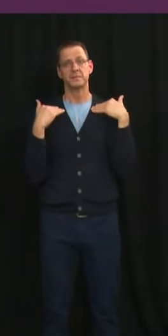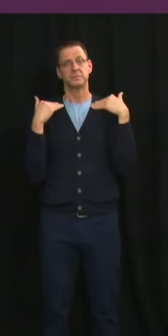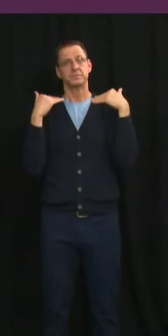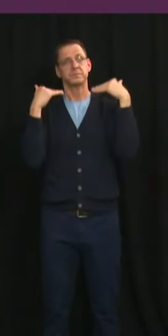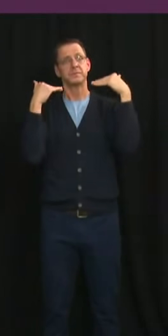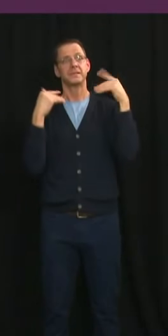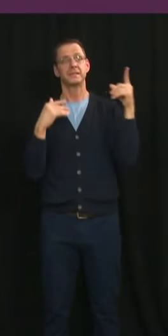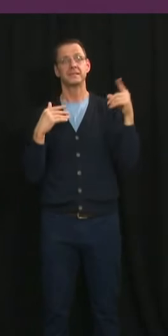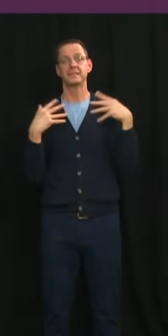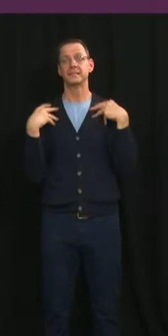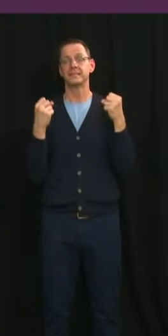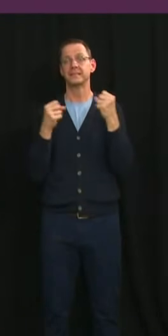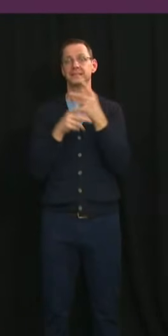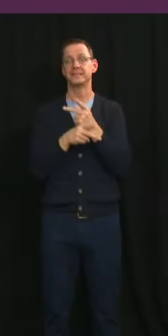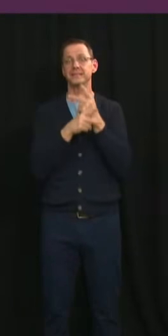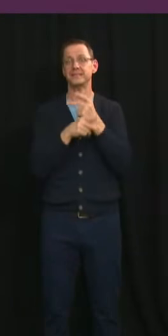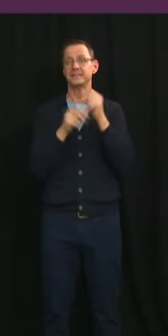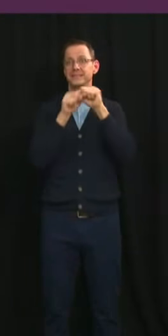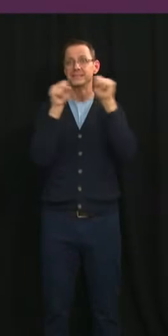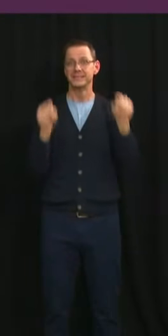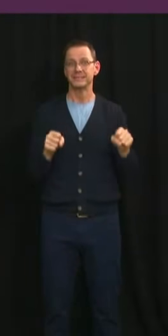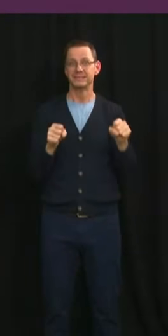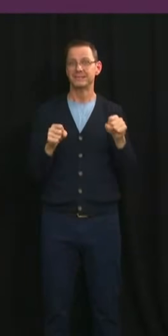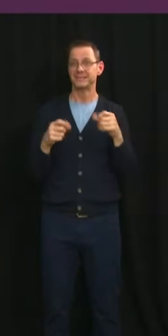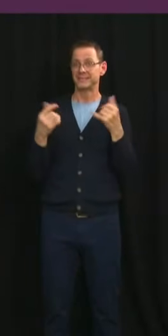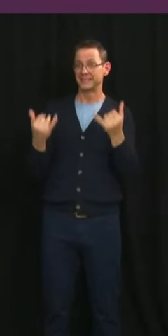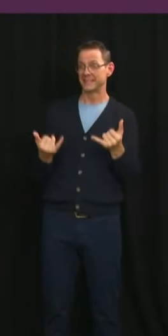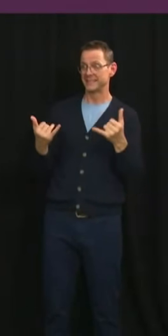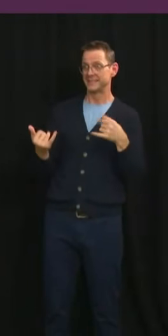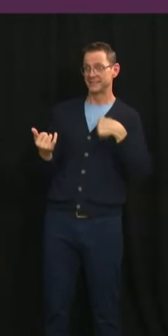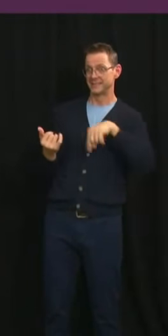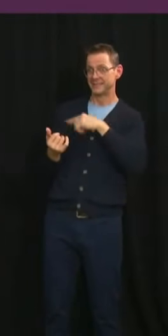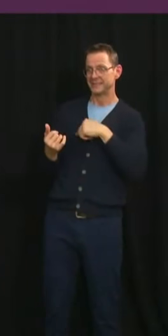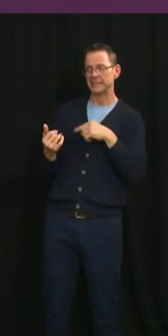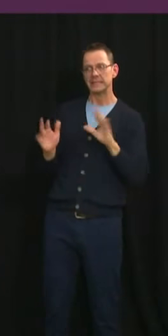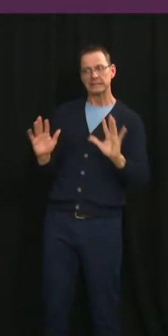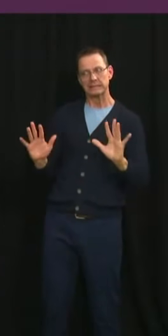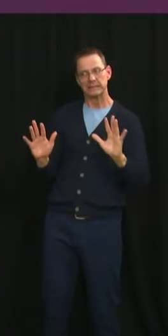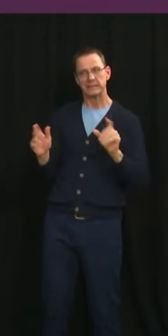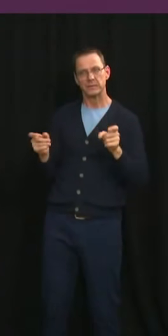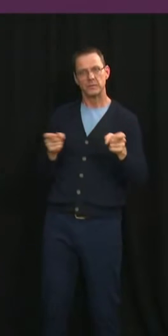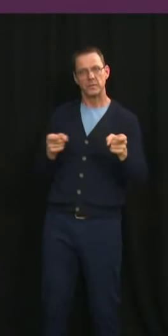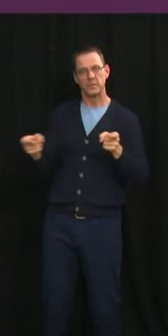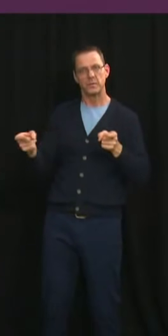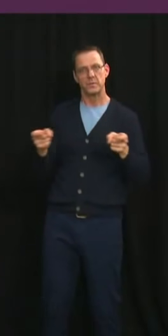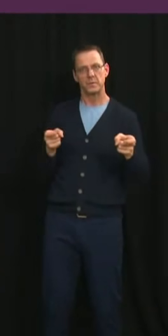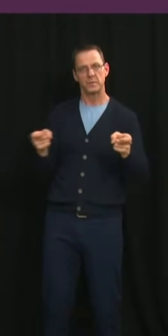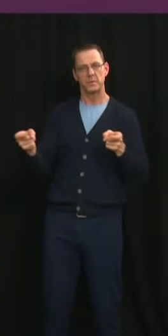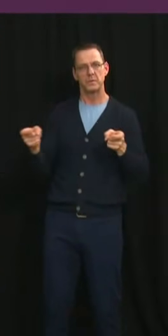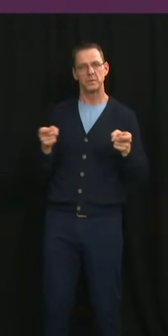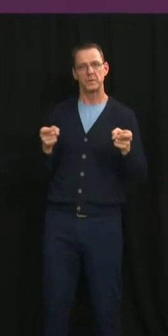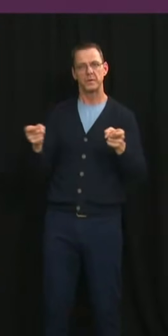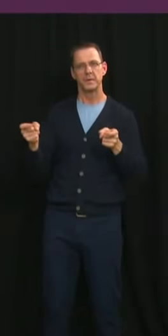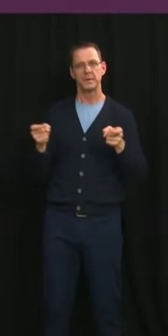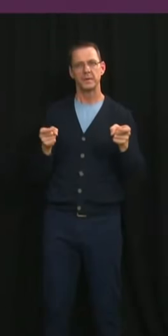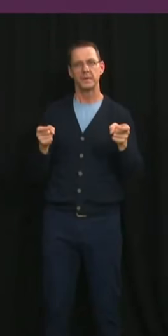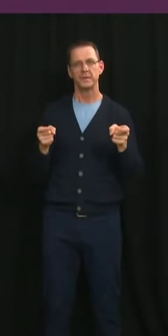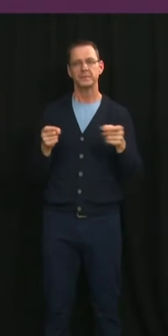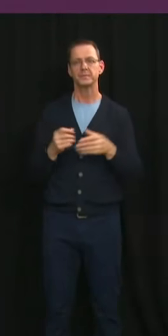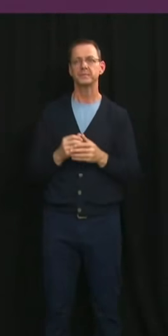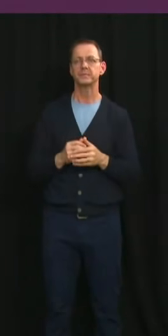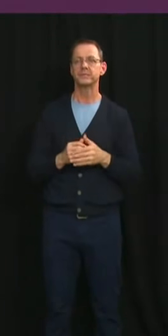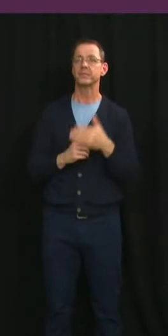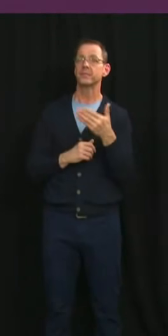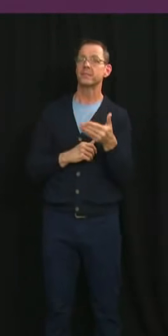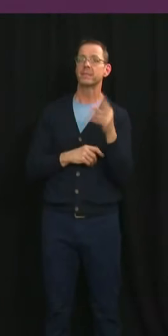Right. Operator, can you please put through our next caller? Thank you. Jeff Slack, 660 News. Hi